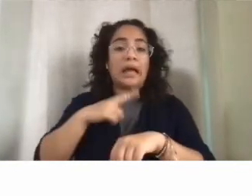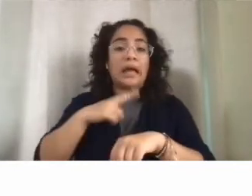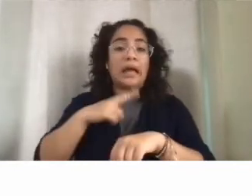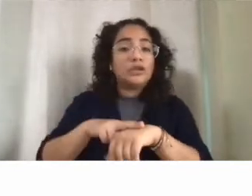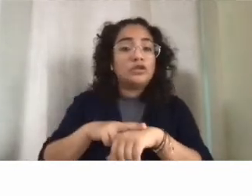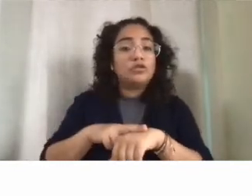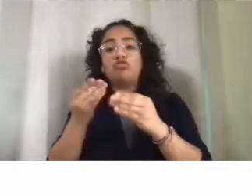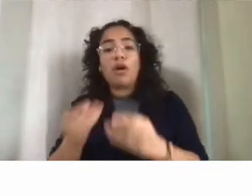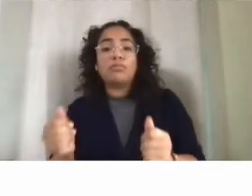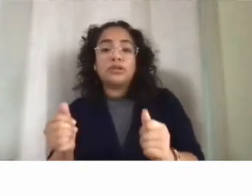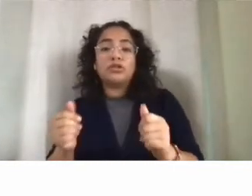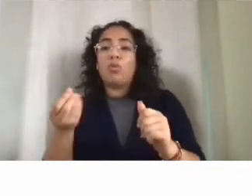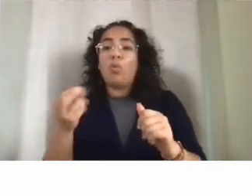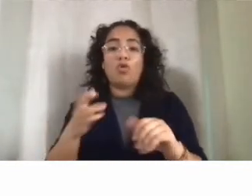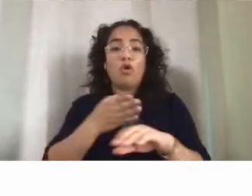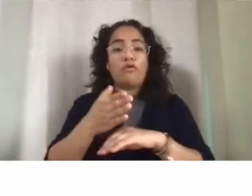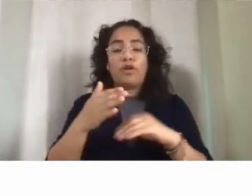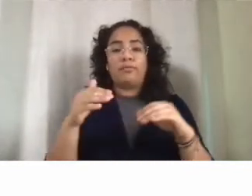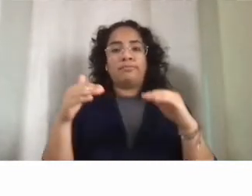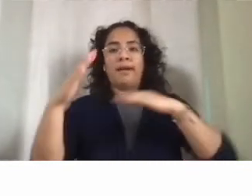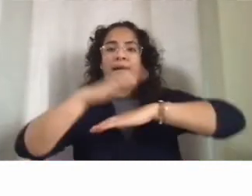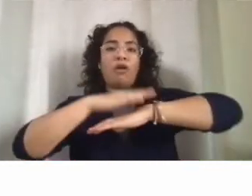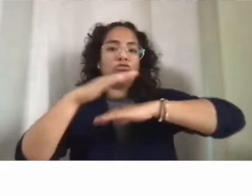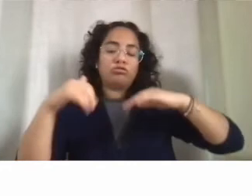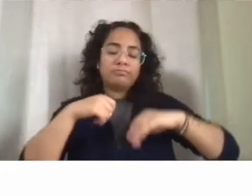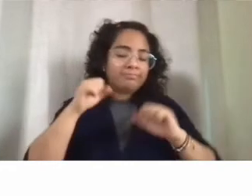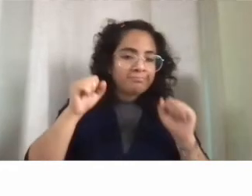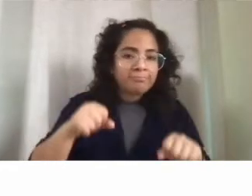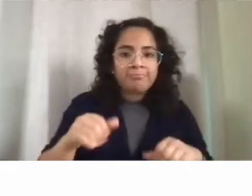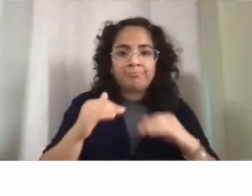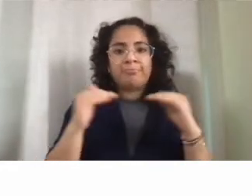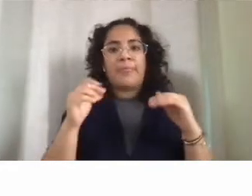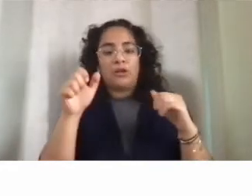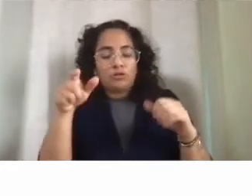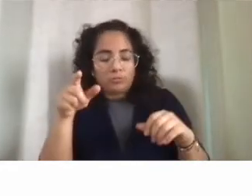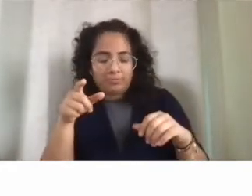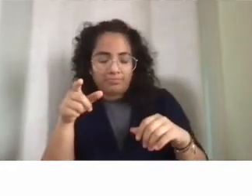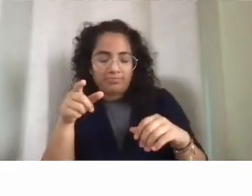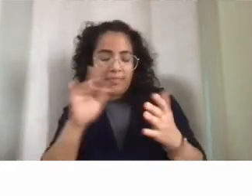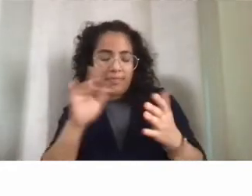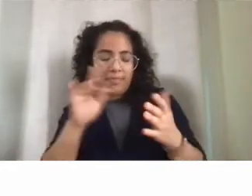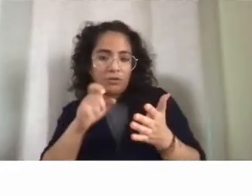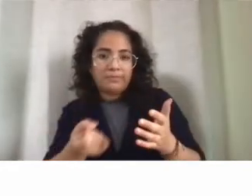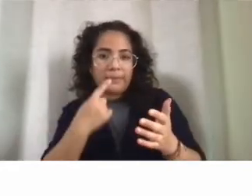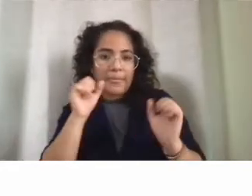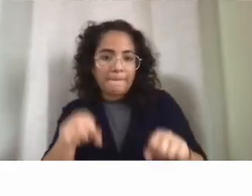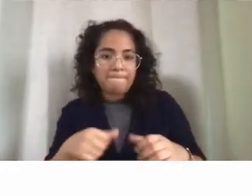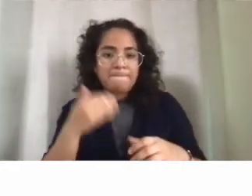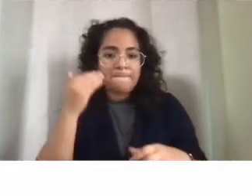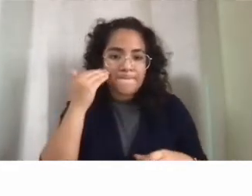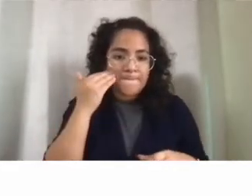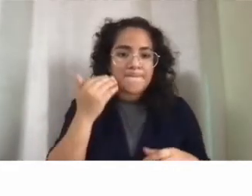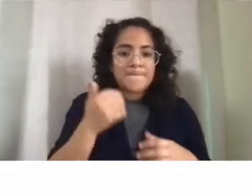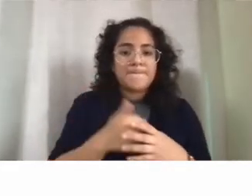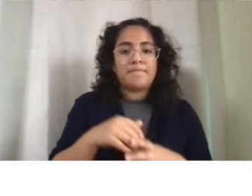or over-the-counter medications that you're taking, as well as your prescription medications. I know that, for instance,